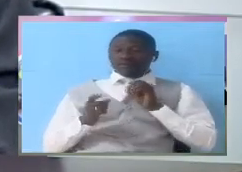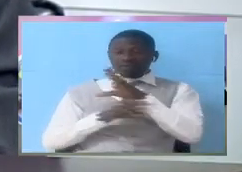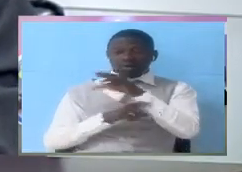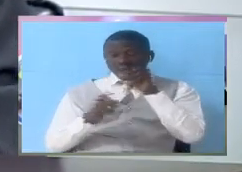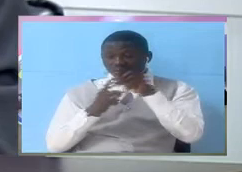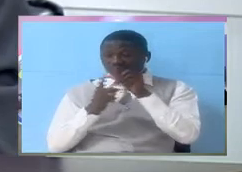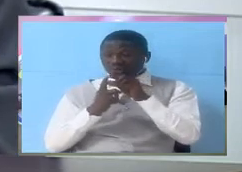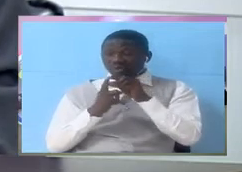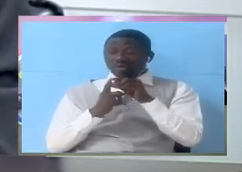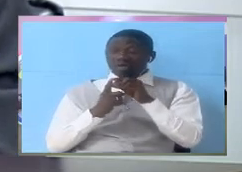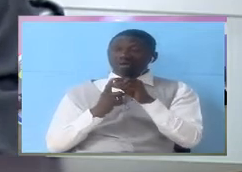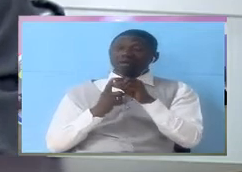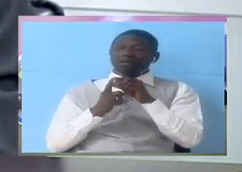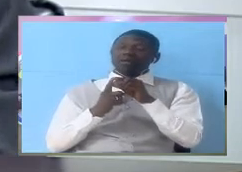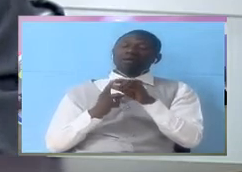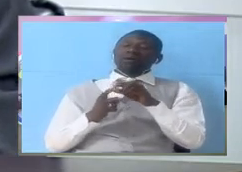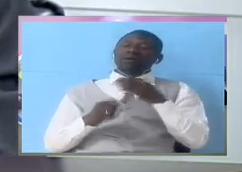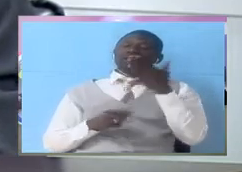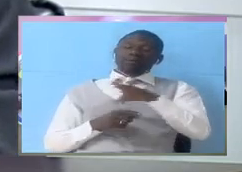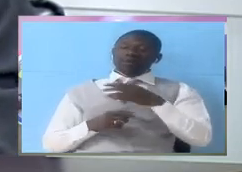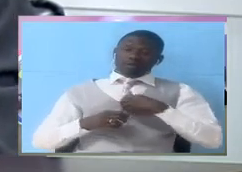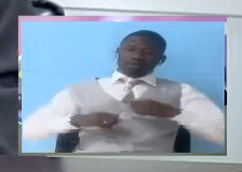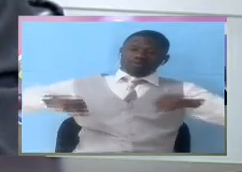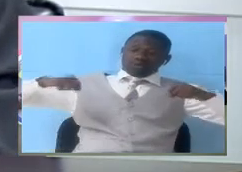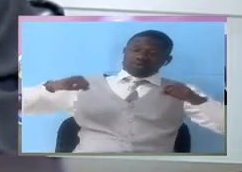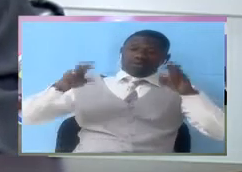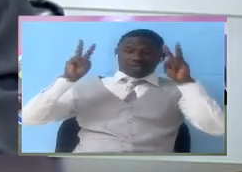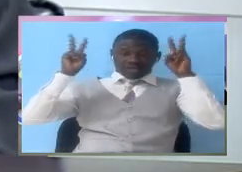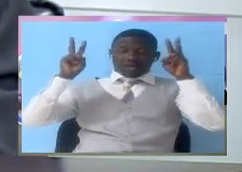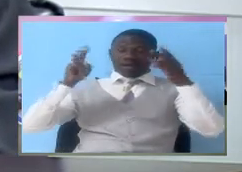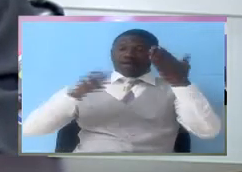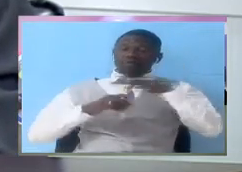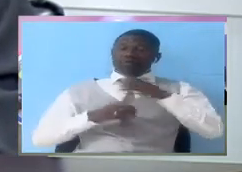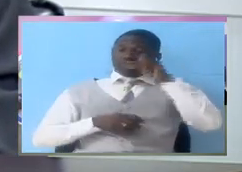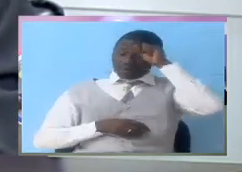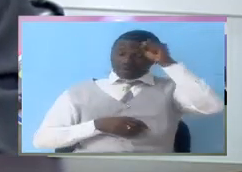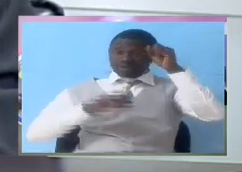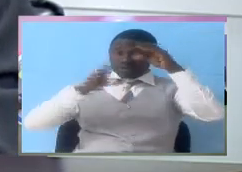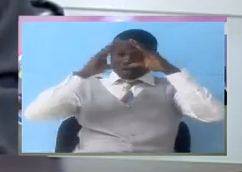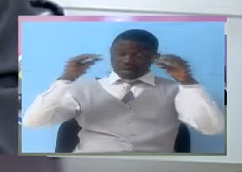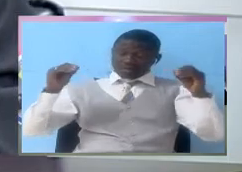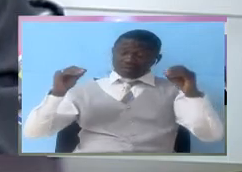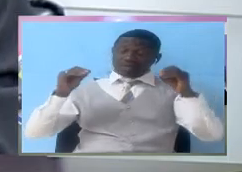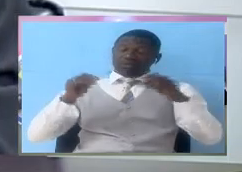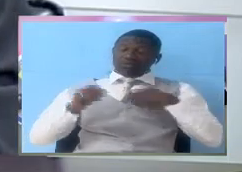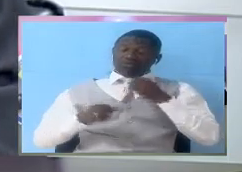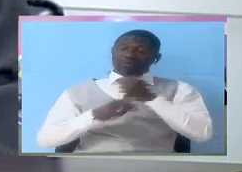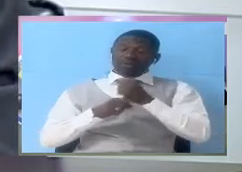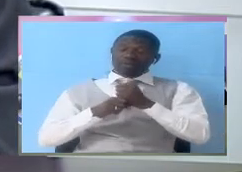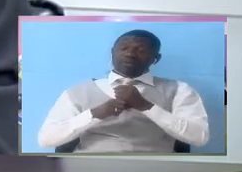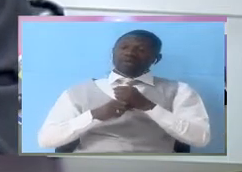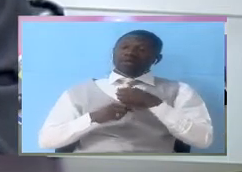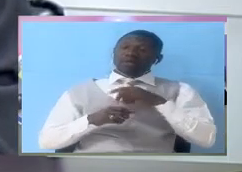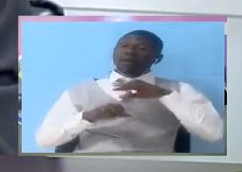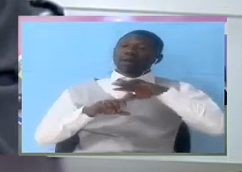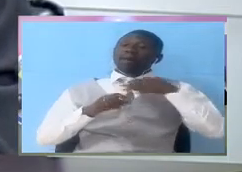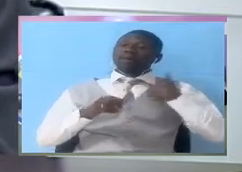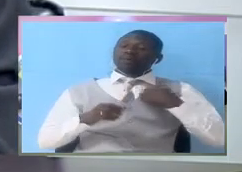digal lu jogé ko ci seen boss. Yaya Jamme. Yaya Jamme. From State House. State House. To make the